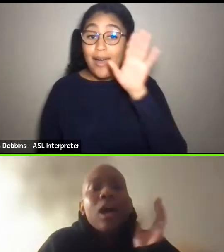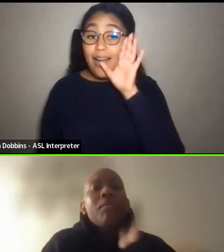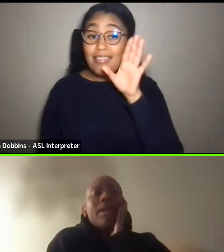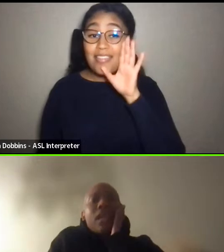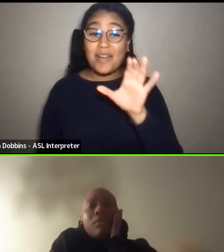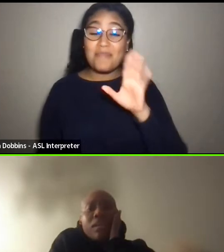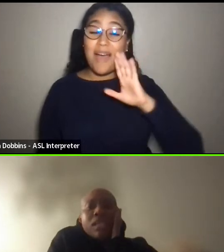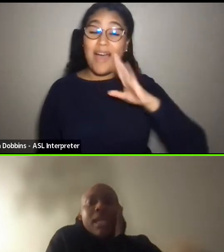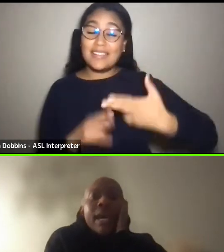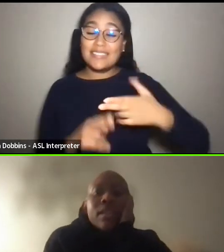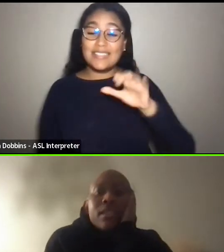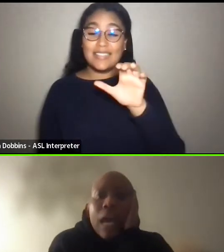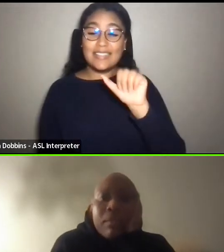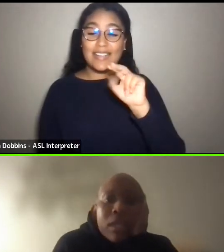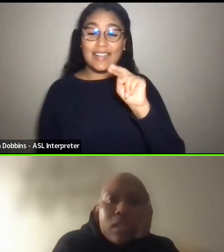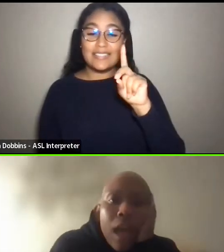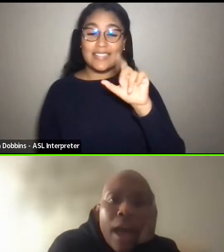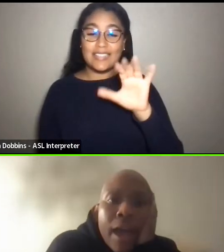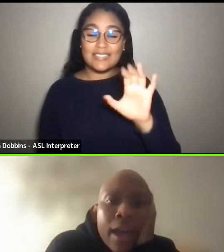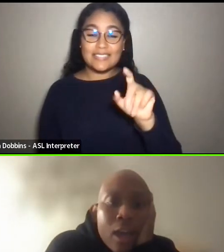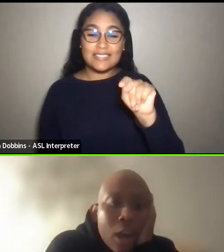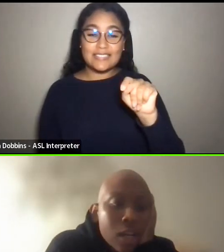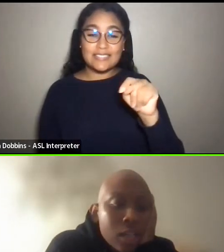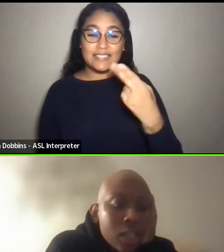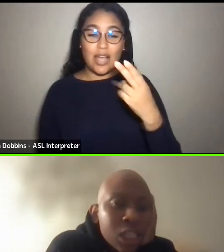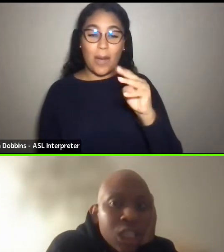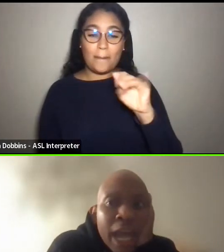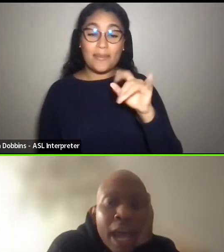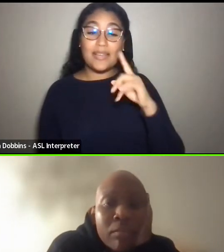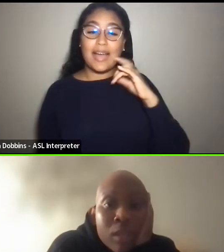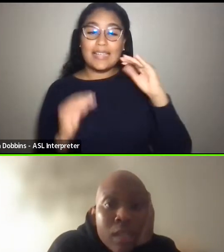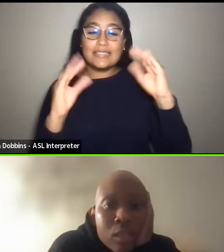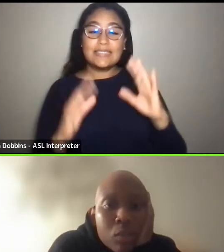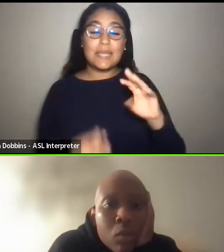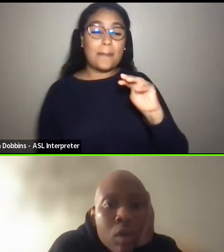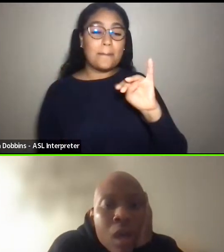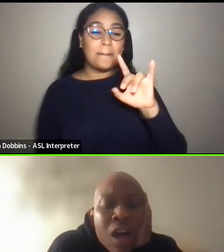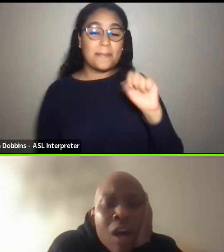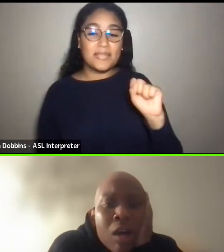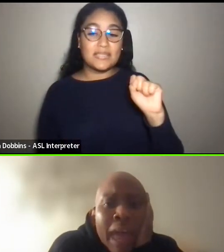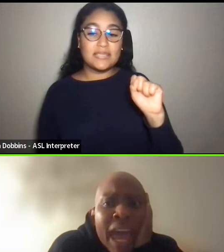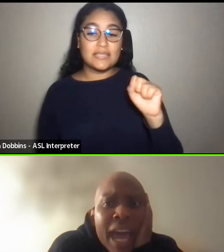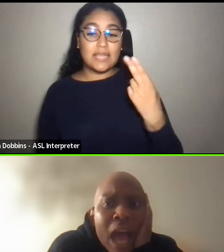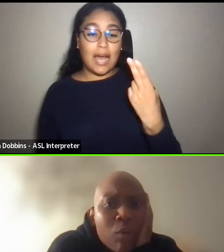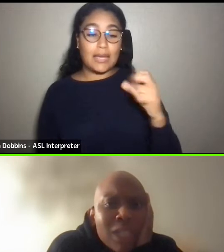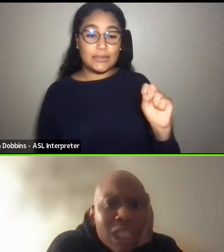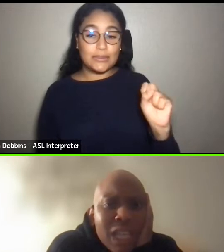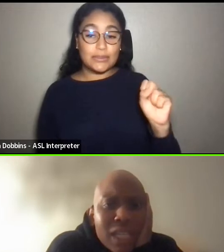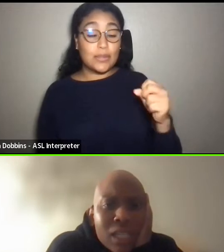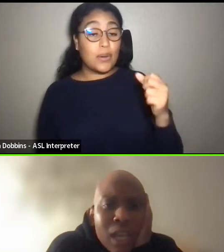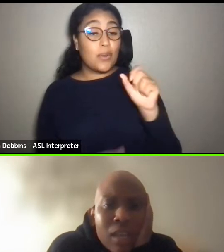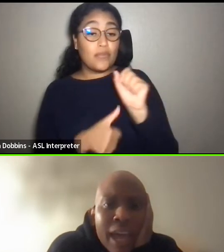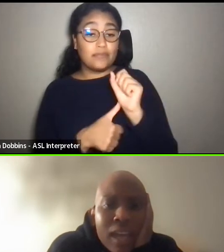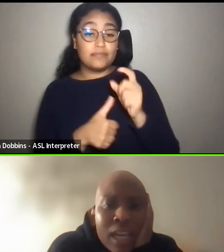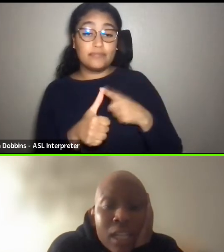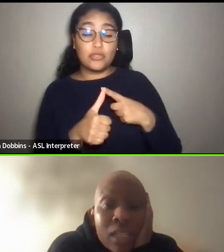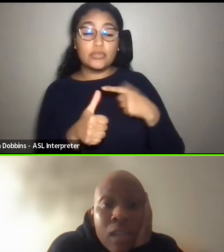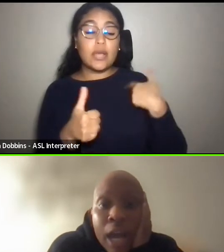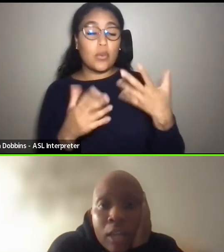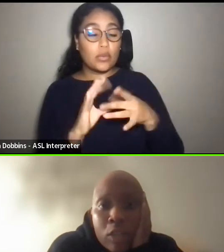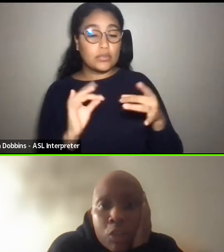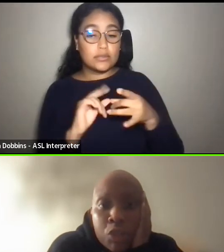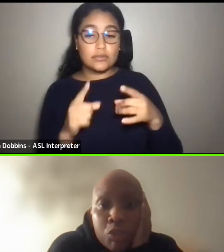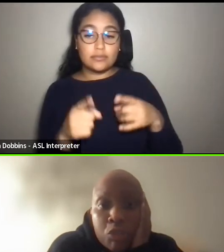Hi, my name is Candace Thomas. I currently teach at Mills High School. I would just like to say that it